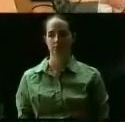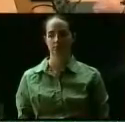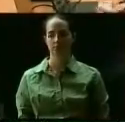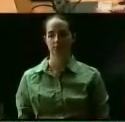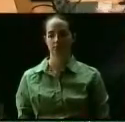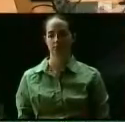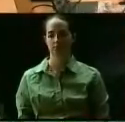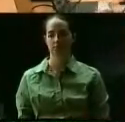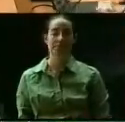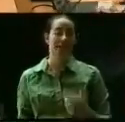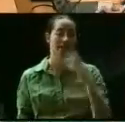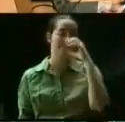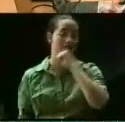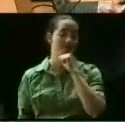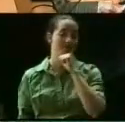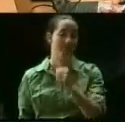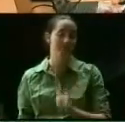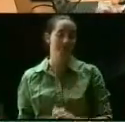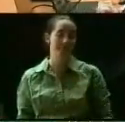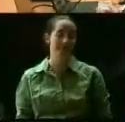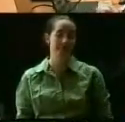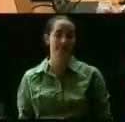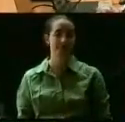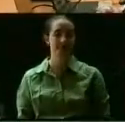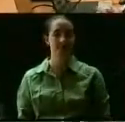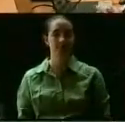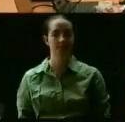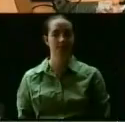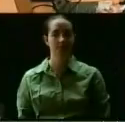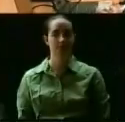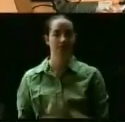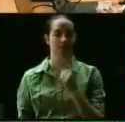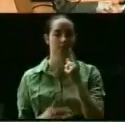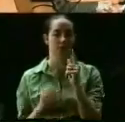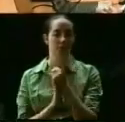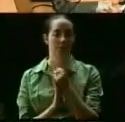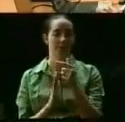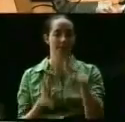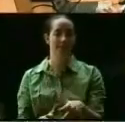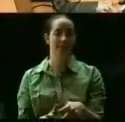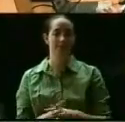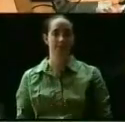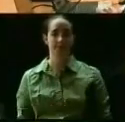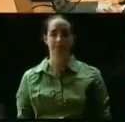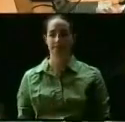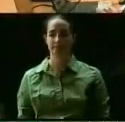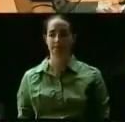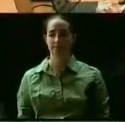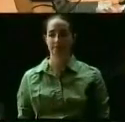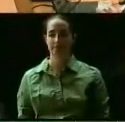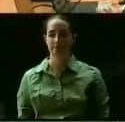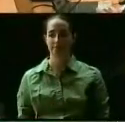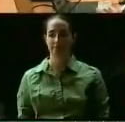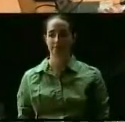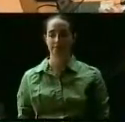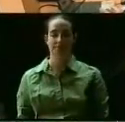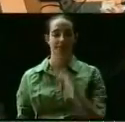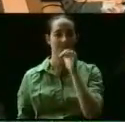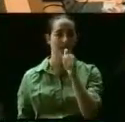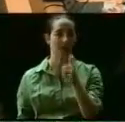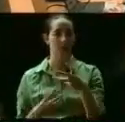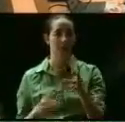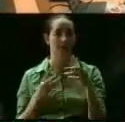I suppose not. You have 1 more minute. This is not the way to spend my tax money.